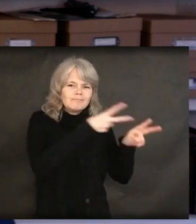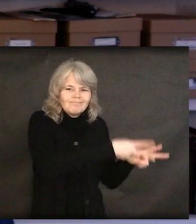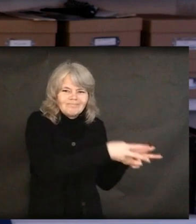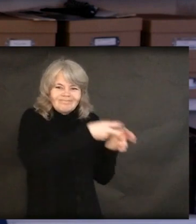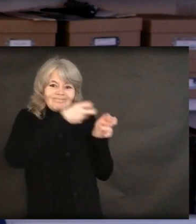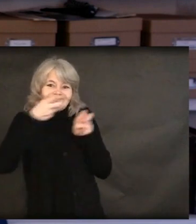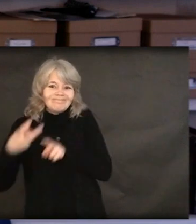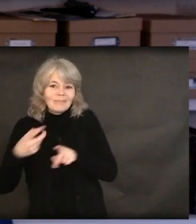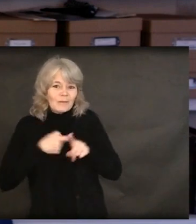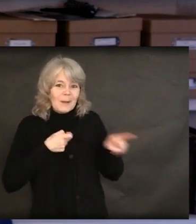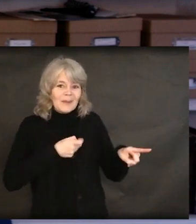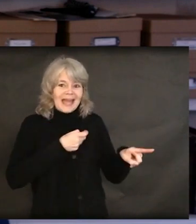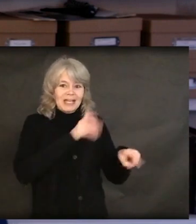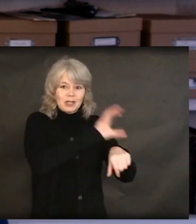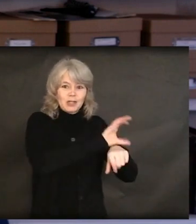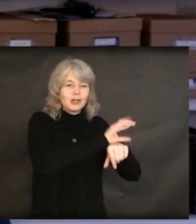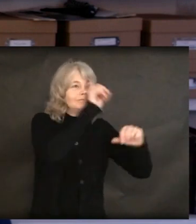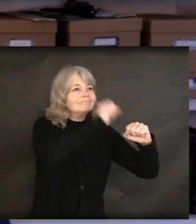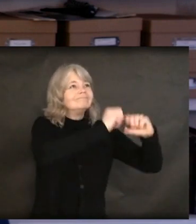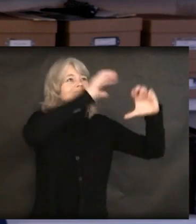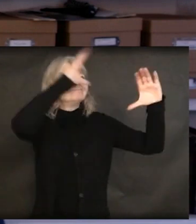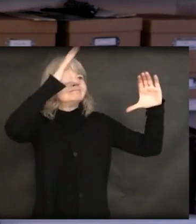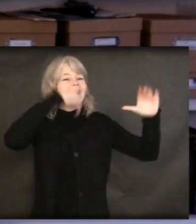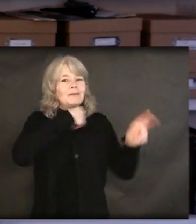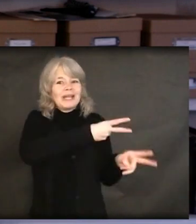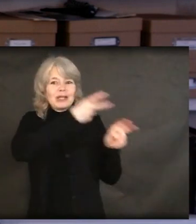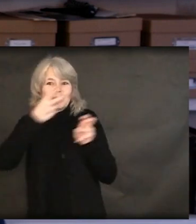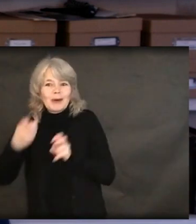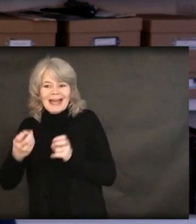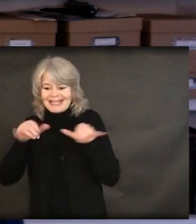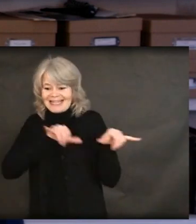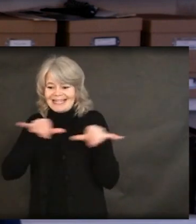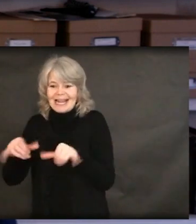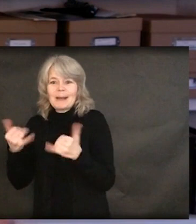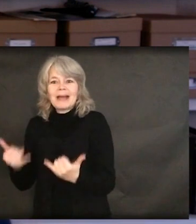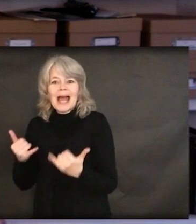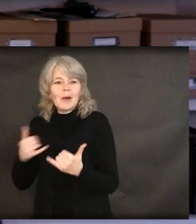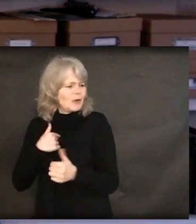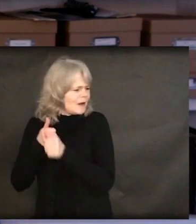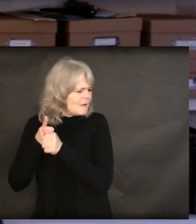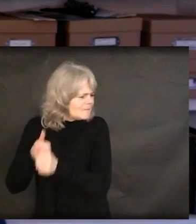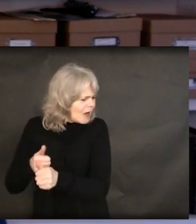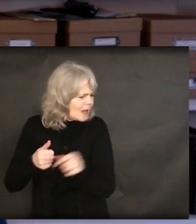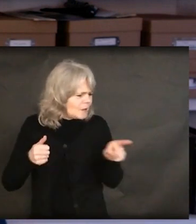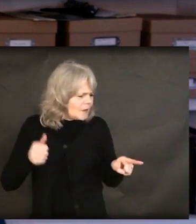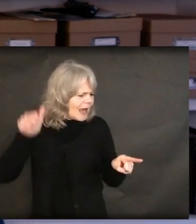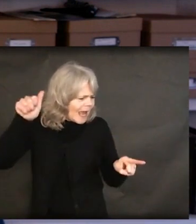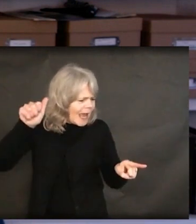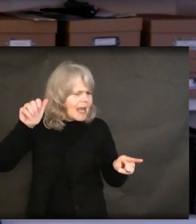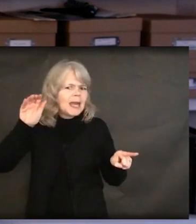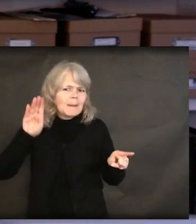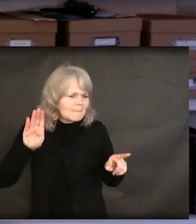model of what church might be like. We tend to read Acts like a blueprint for putting together the perfect